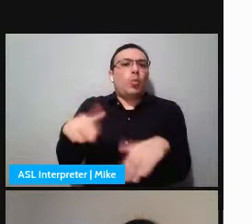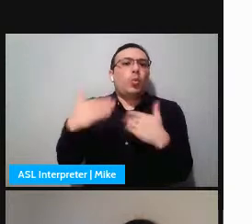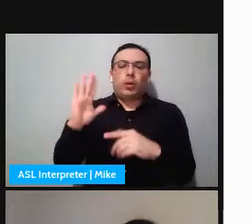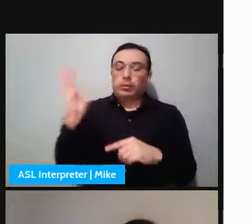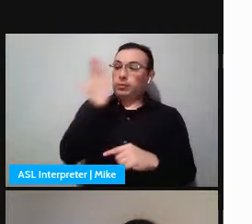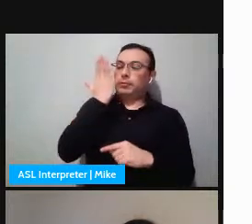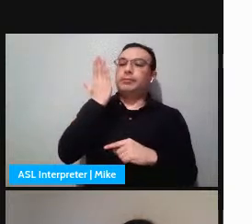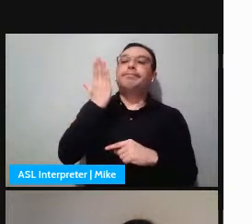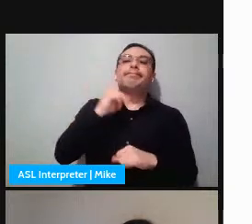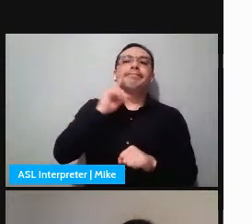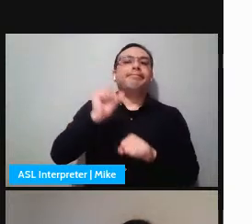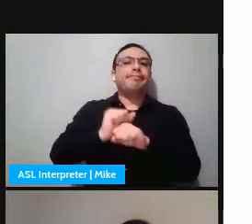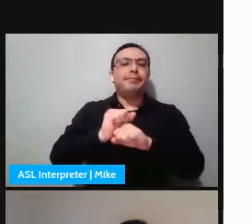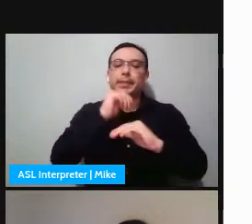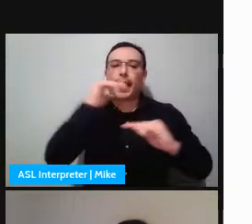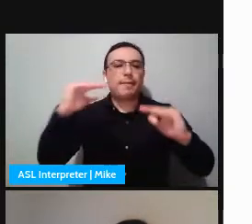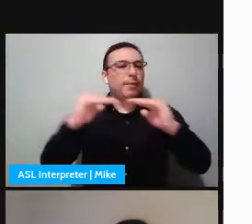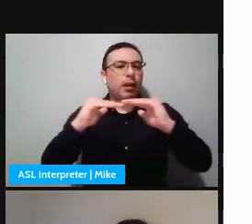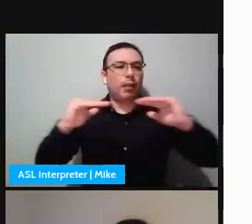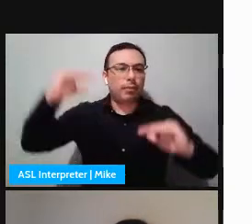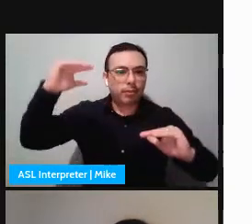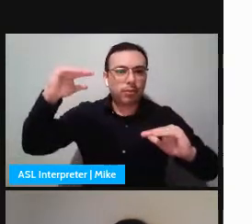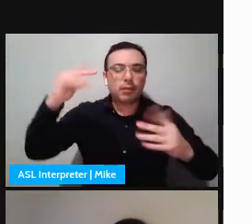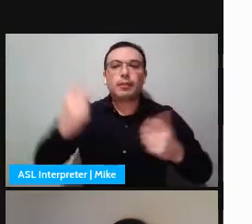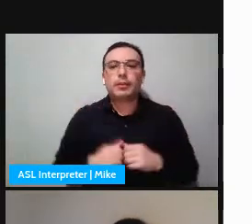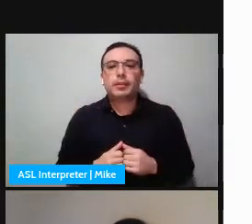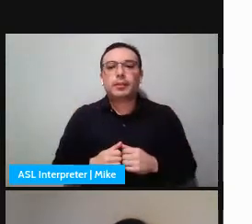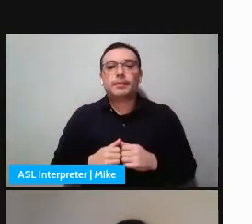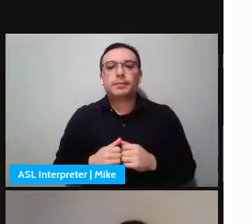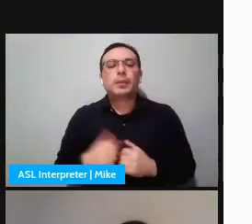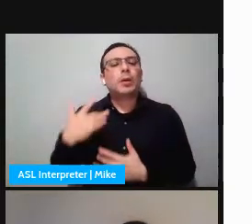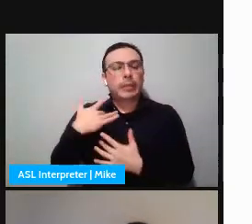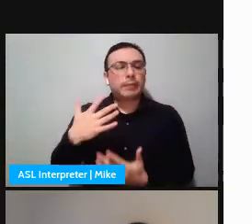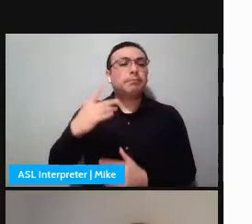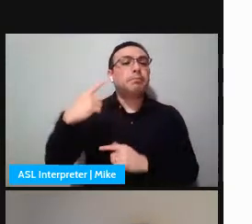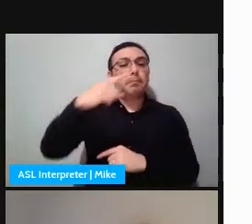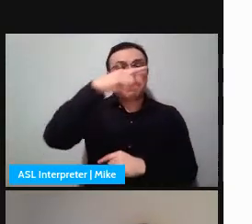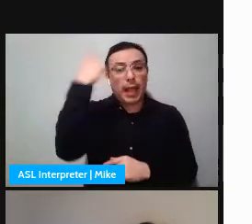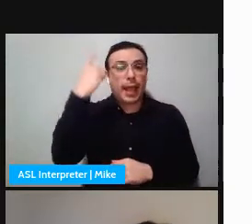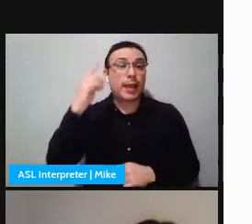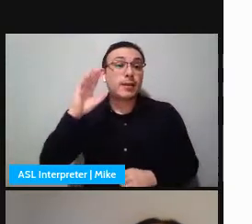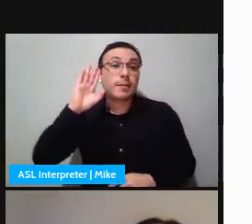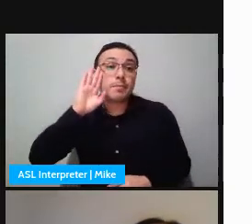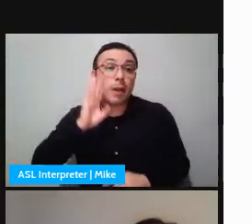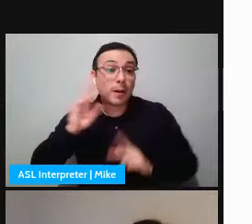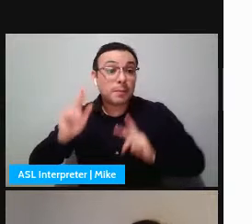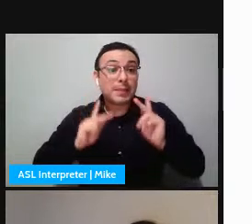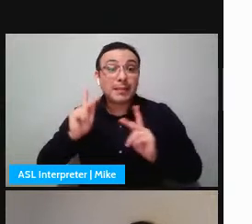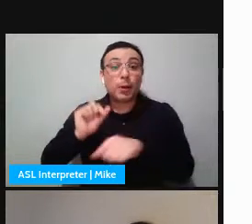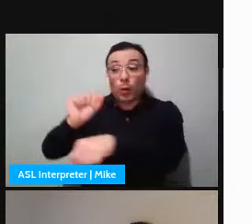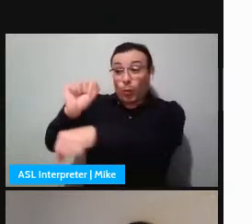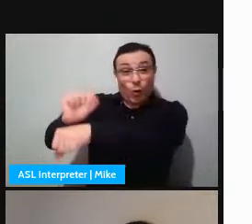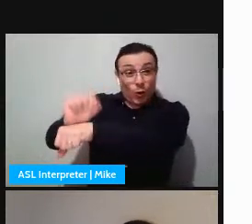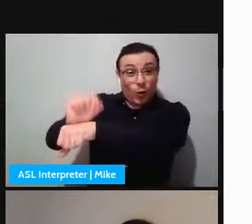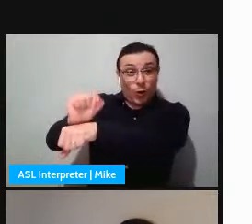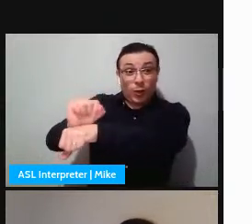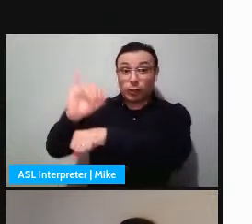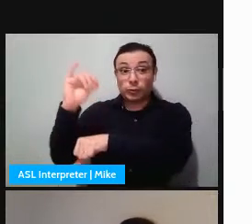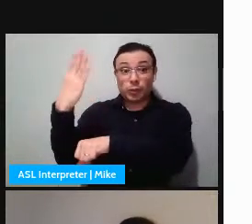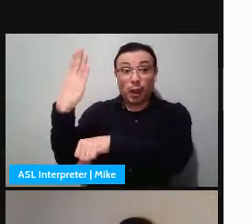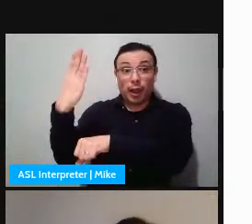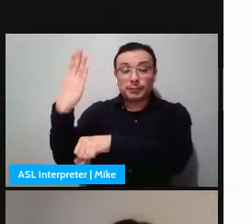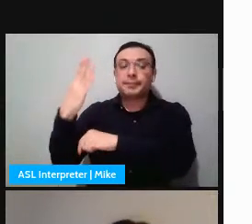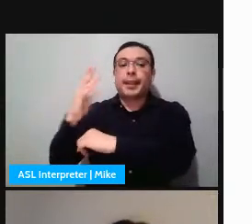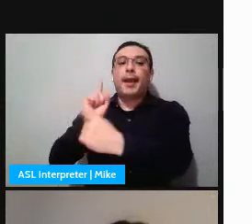you know, some of the differential risks that we know more kind of Black and brown people are working in jobs where they were on the front lines. And